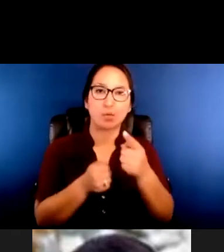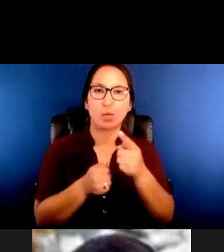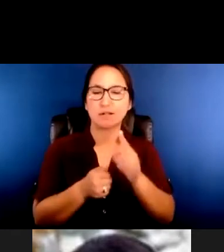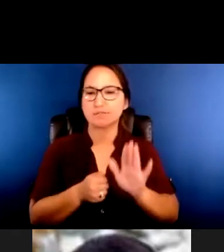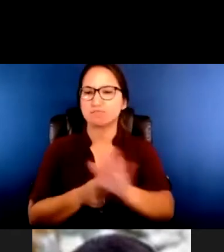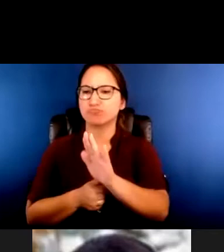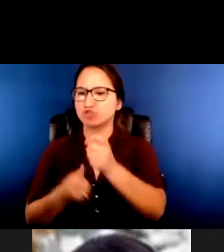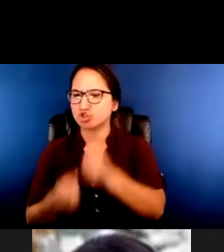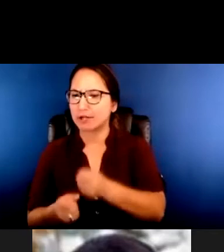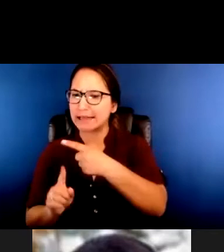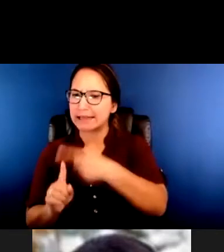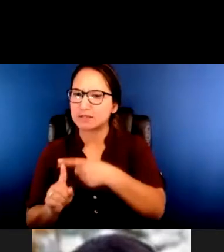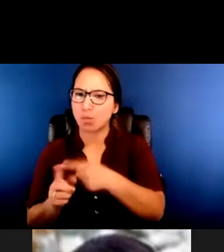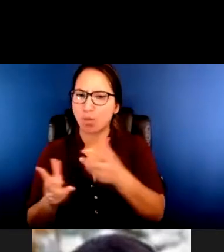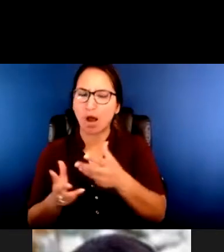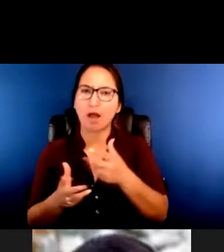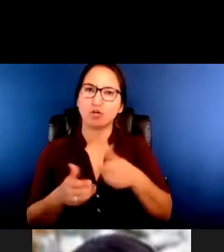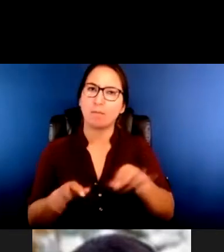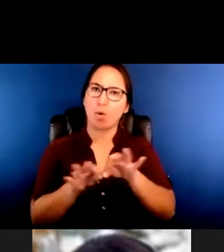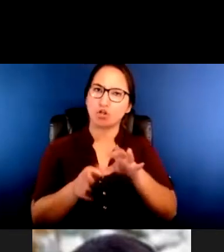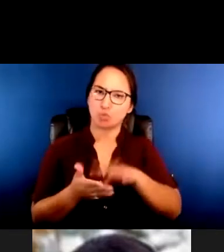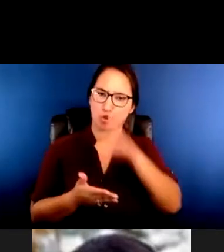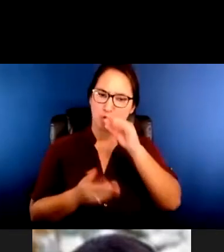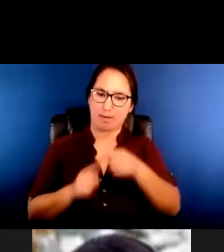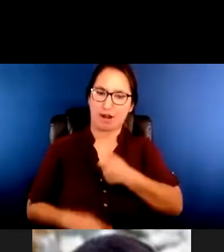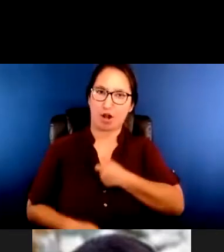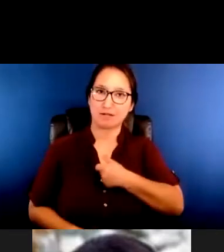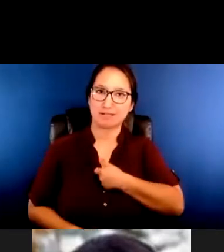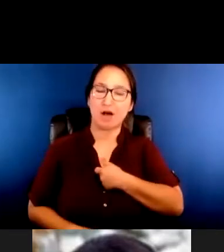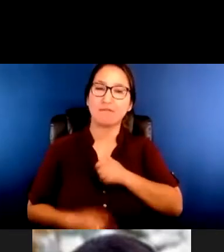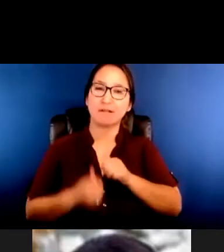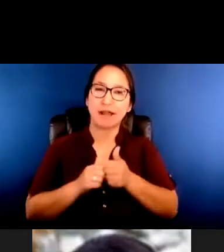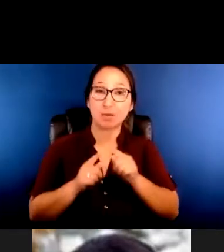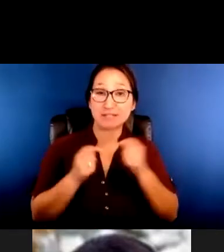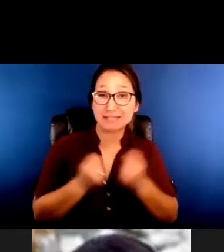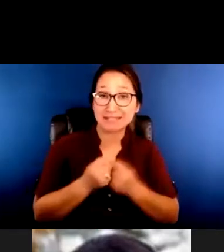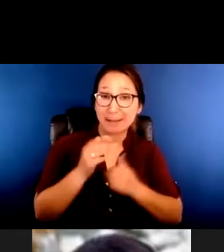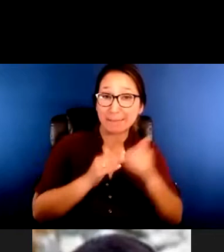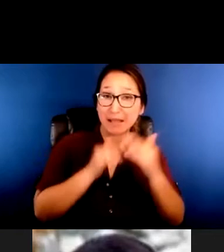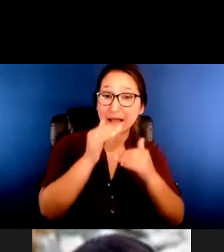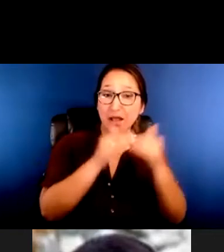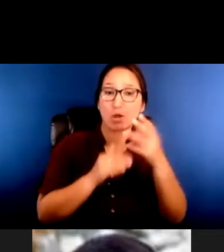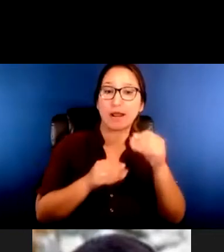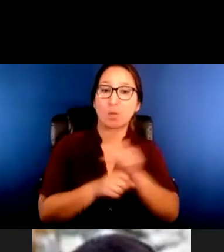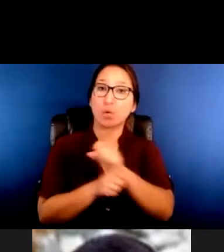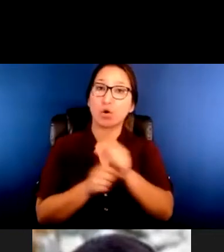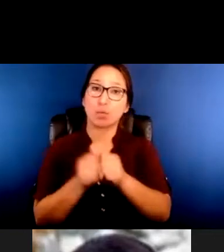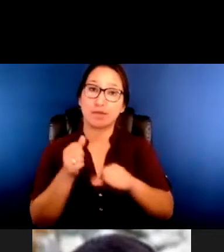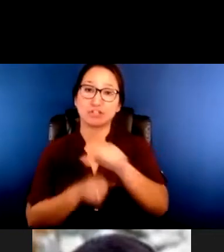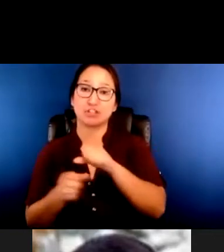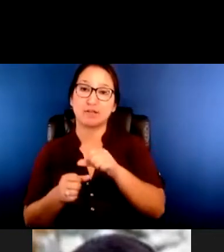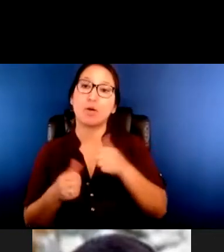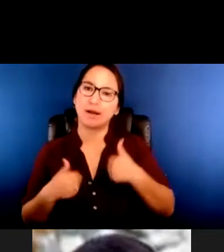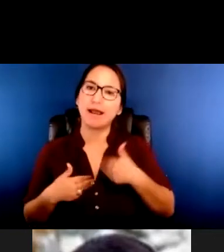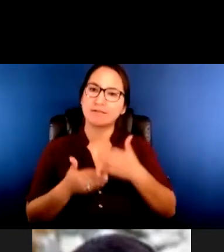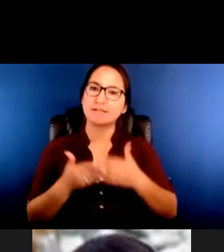learn about ourselves and just how to team build and work with each other. And, you know, we have some exciting things